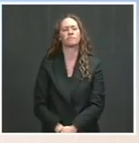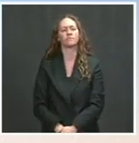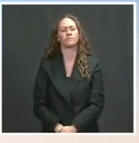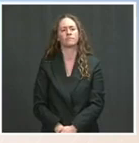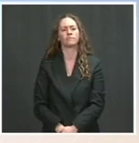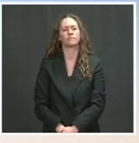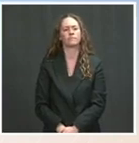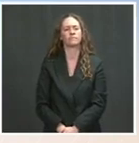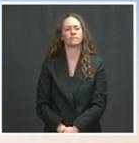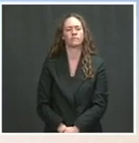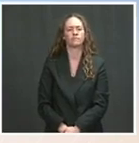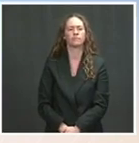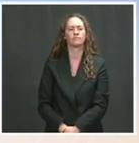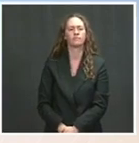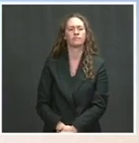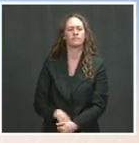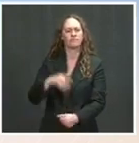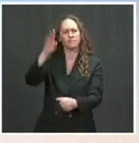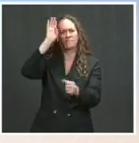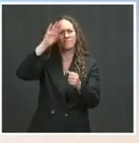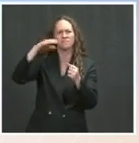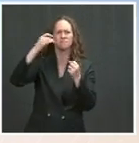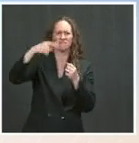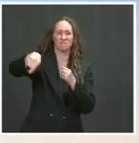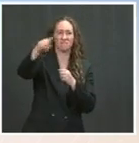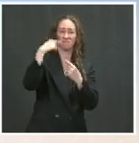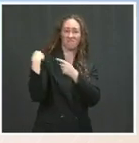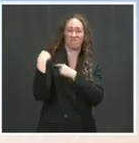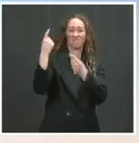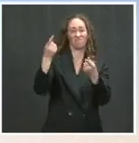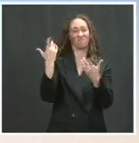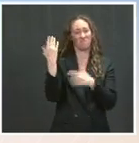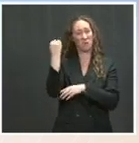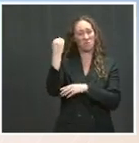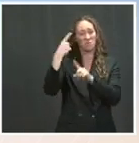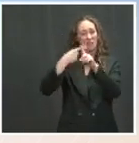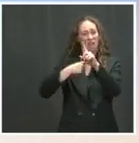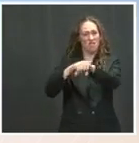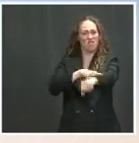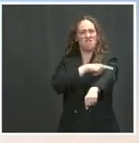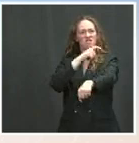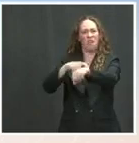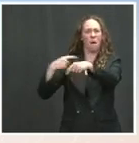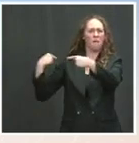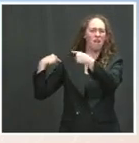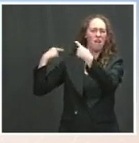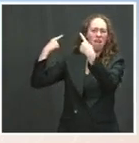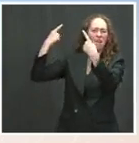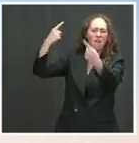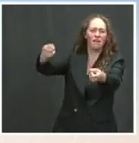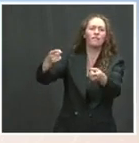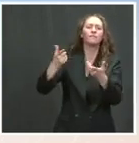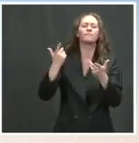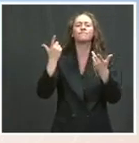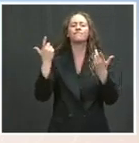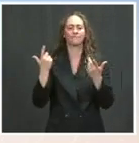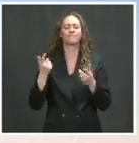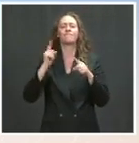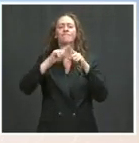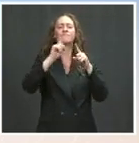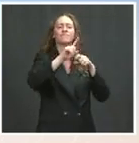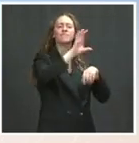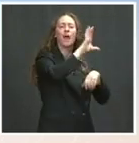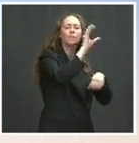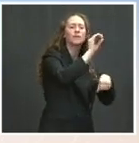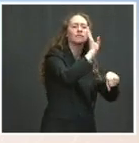I should say, for 14 months now, and different companies, different organizations, different communities are going